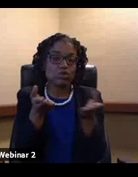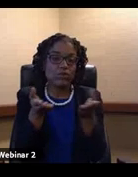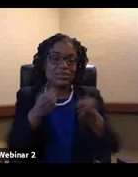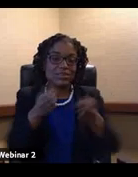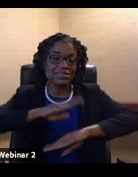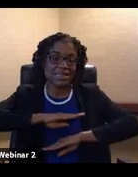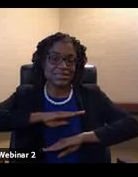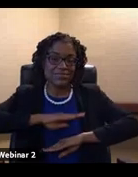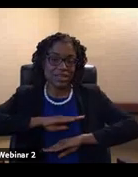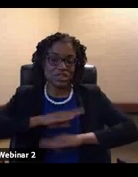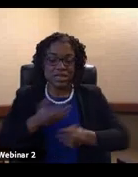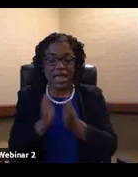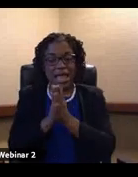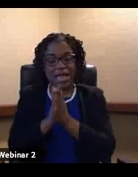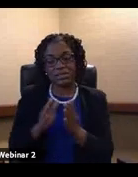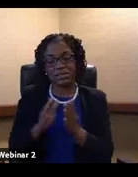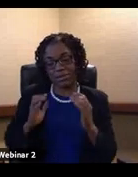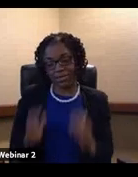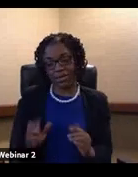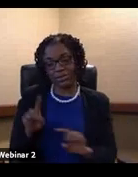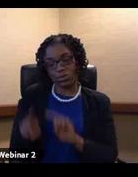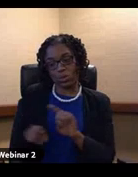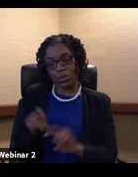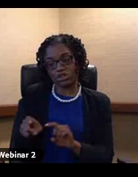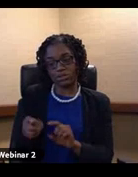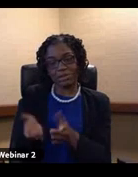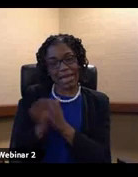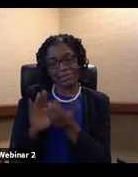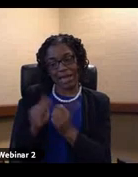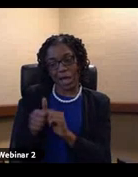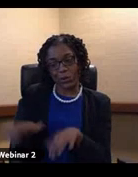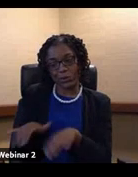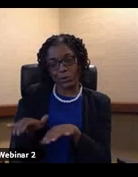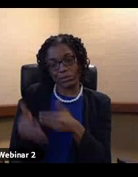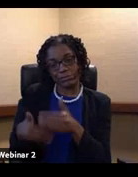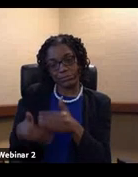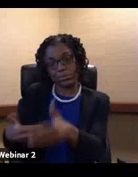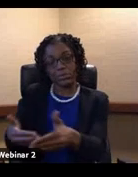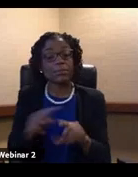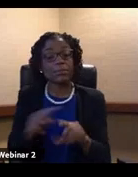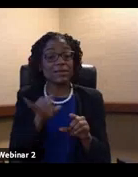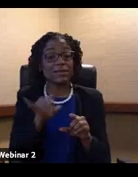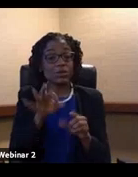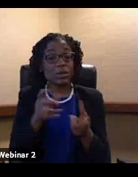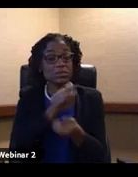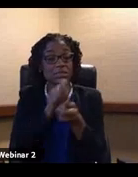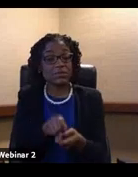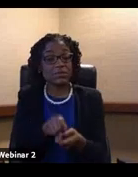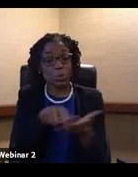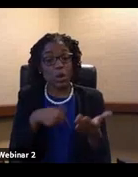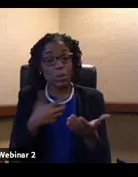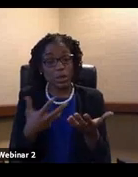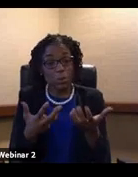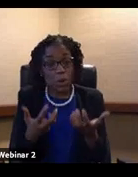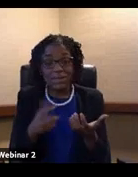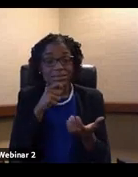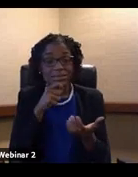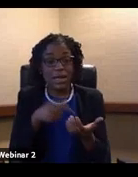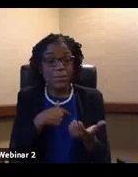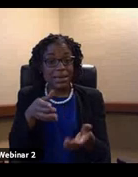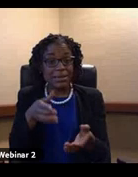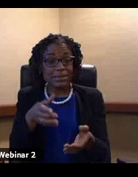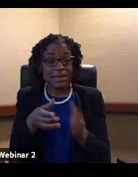satisfaction, asking your clients questions and gauging how well they're going are allowed. But if you want to get into specifics of what you're looking to do, please reach out to me. It's not